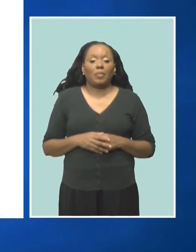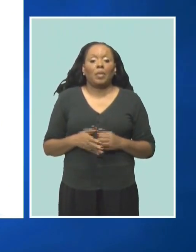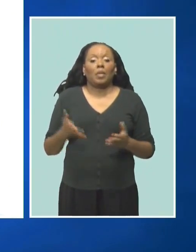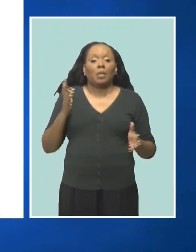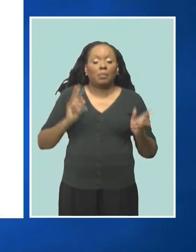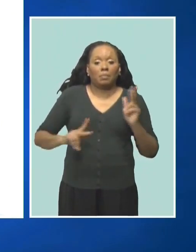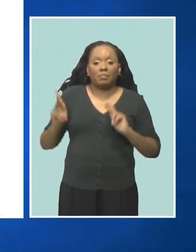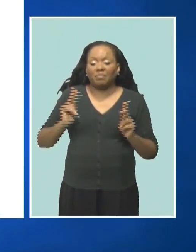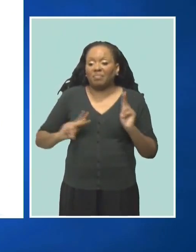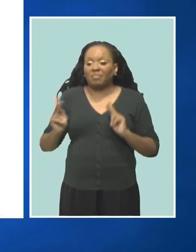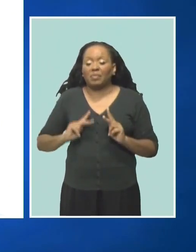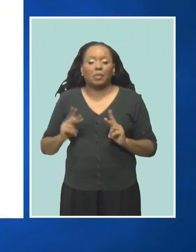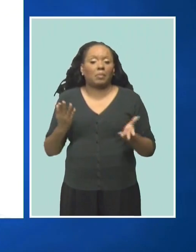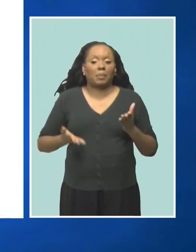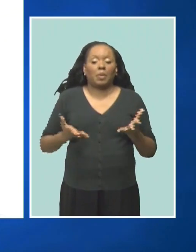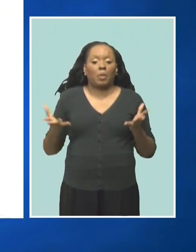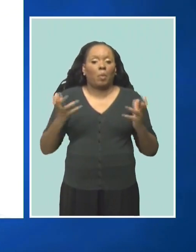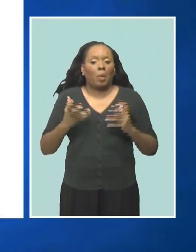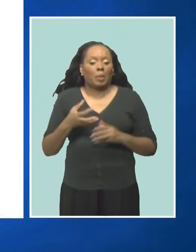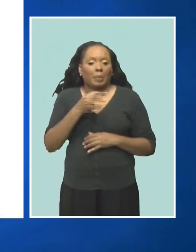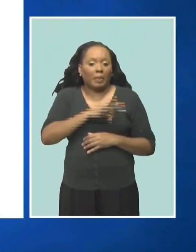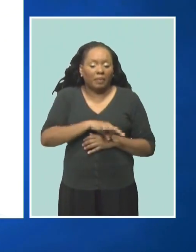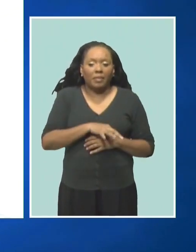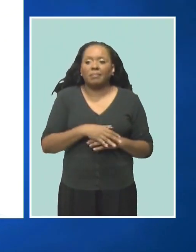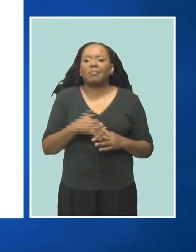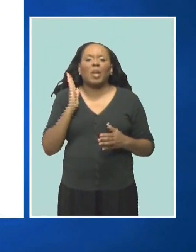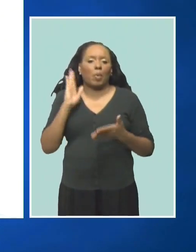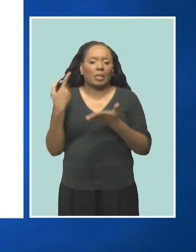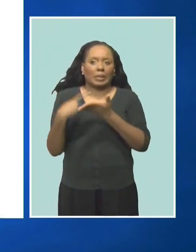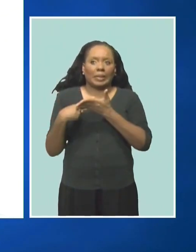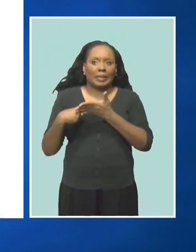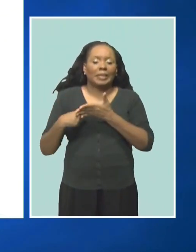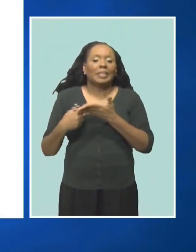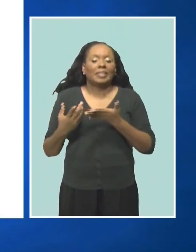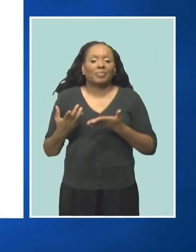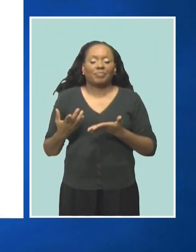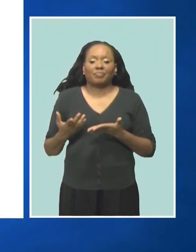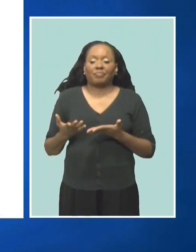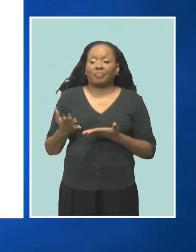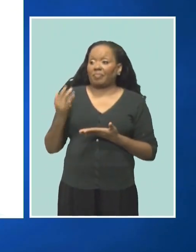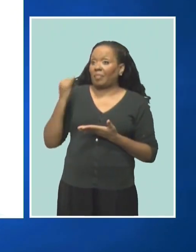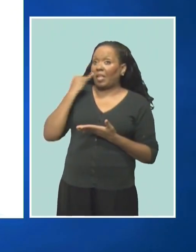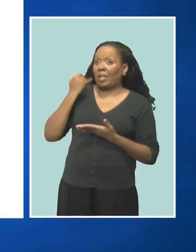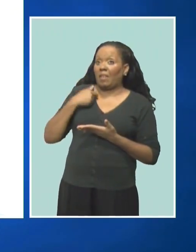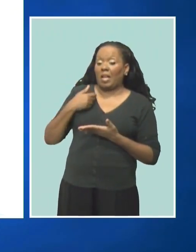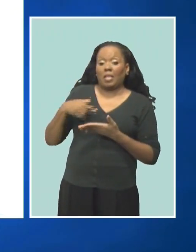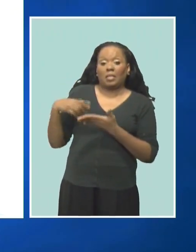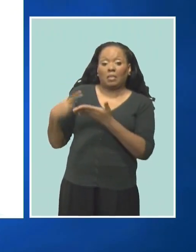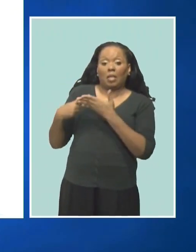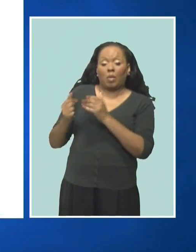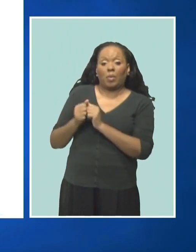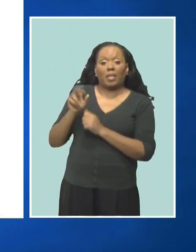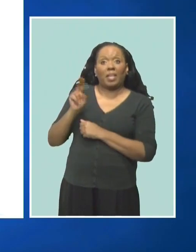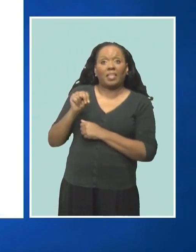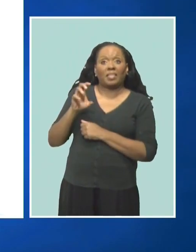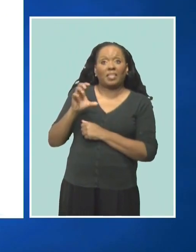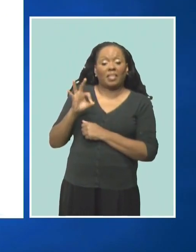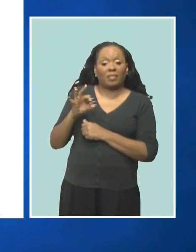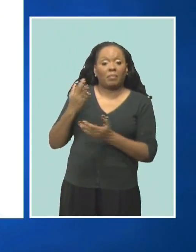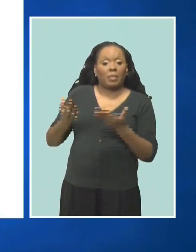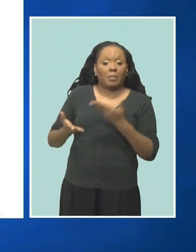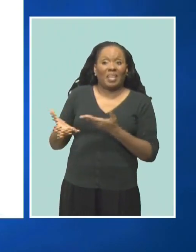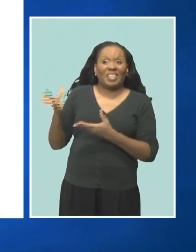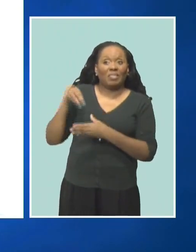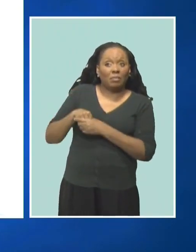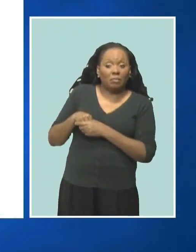So they can discuss all that stuff. I'm quite sure if I speak with the NCF, they can come on board too. You never know. The thing is, the